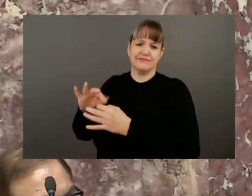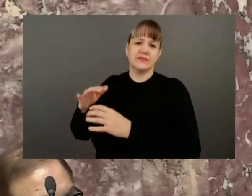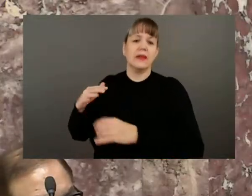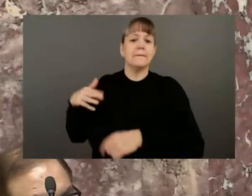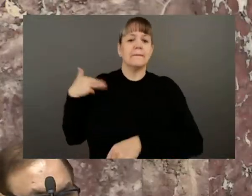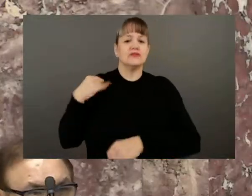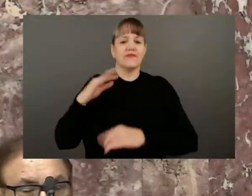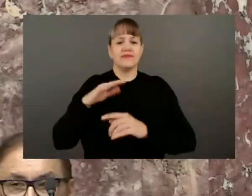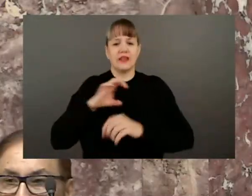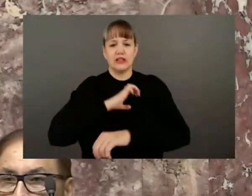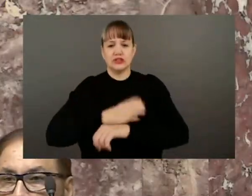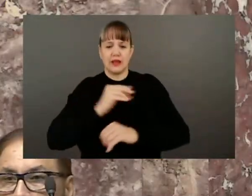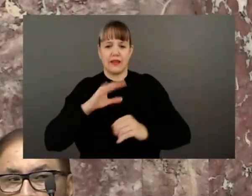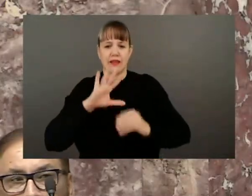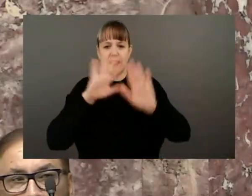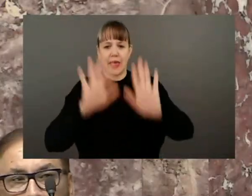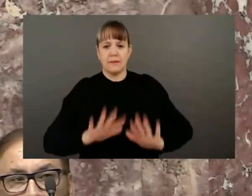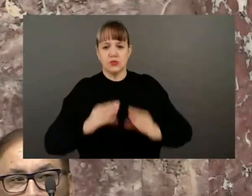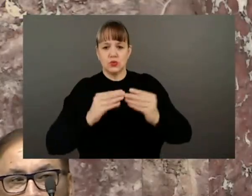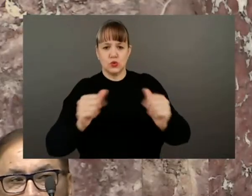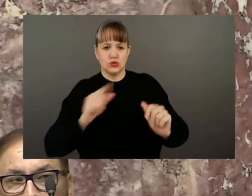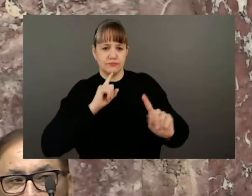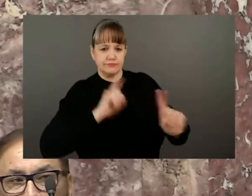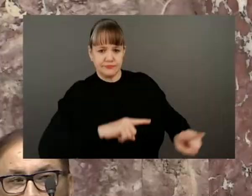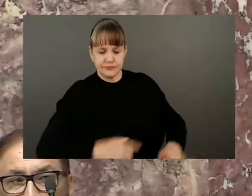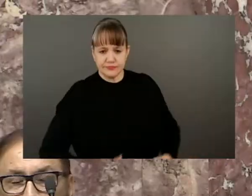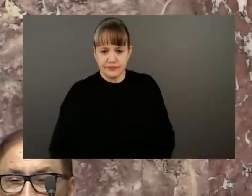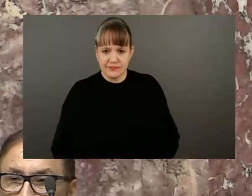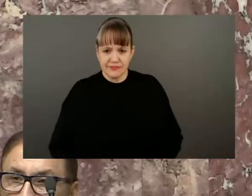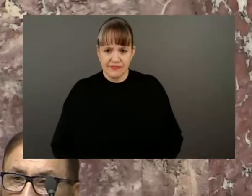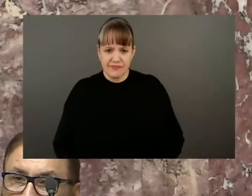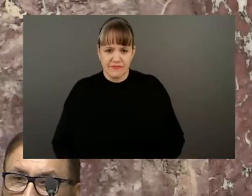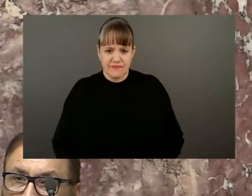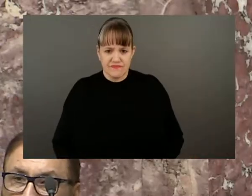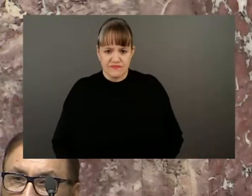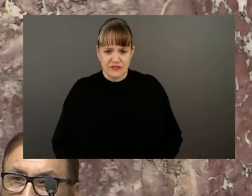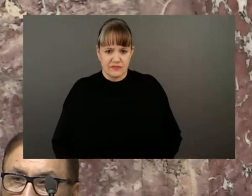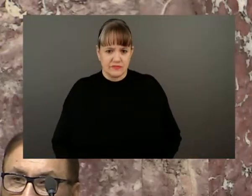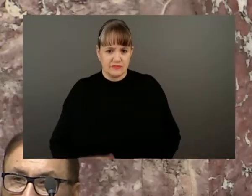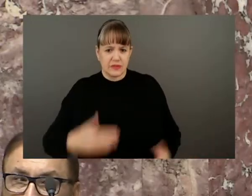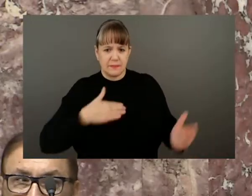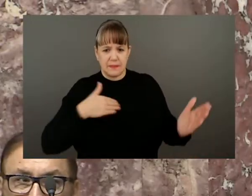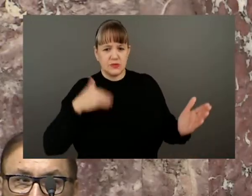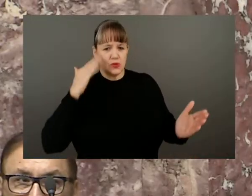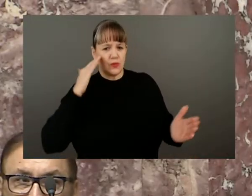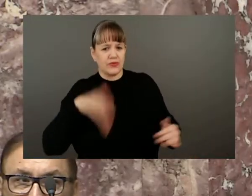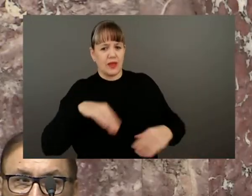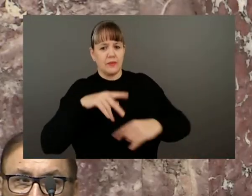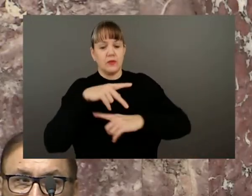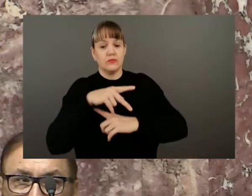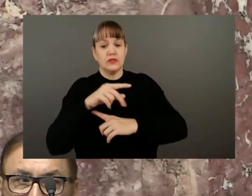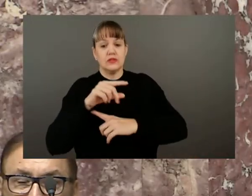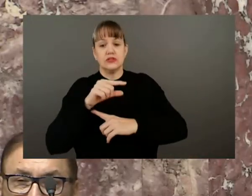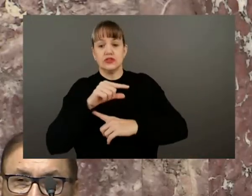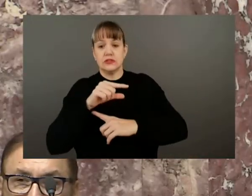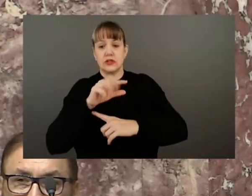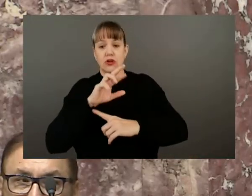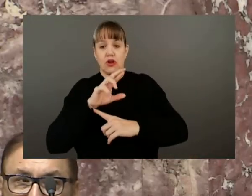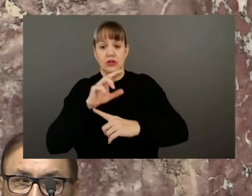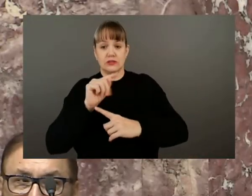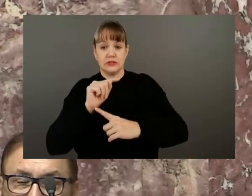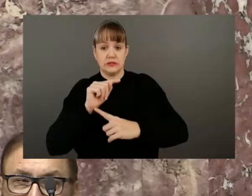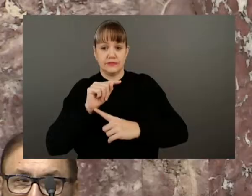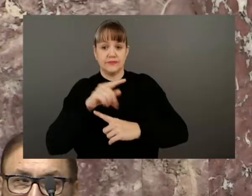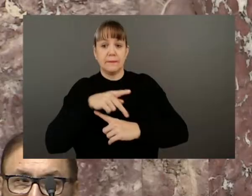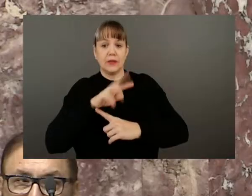Honourable Speaker. The member will know that the PRGT pipeline proposal went